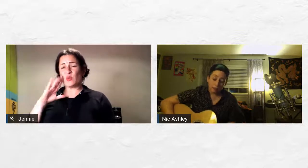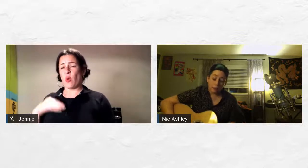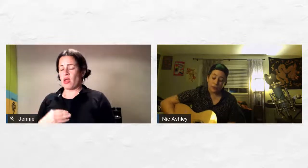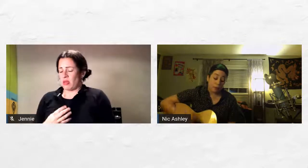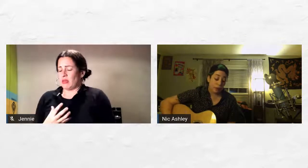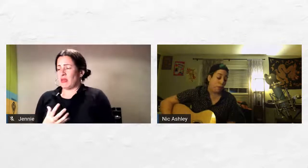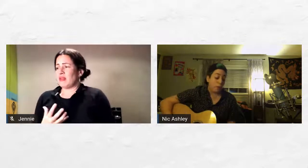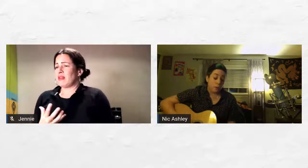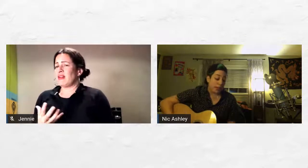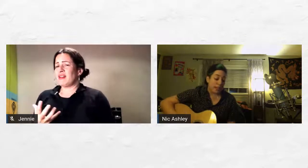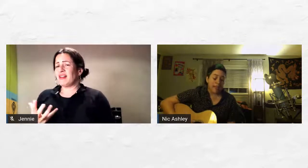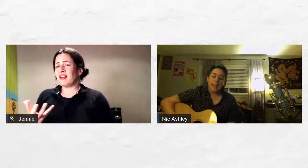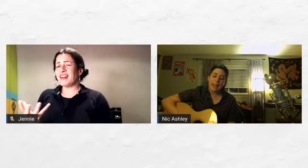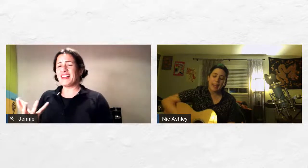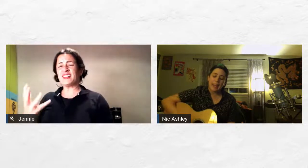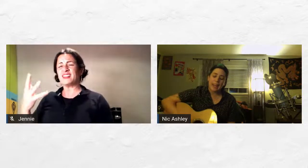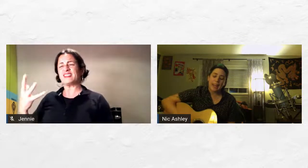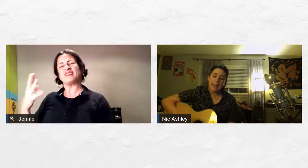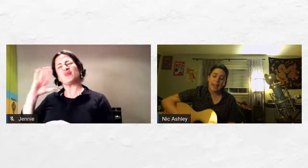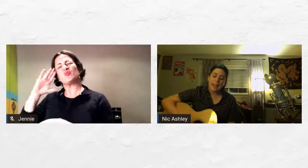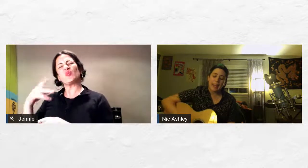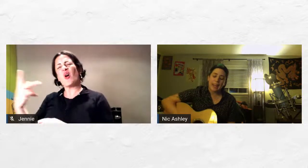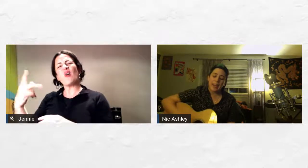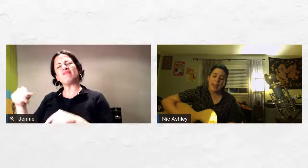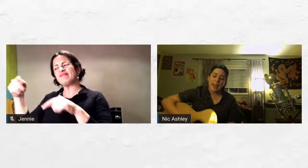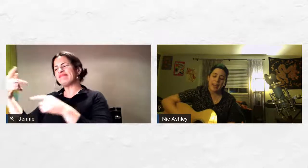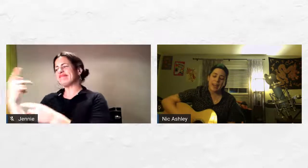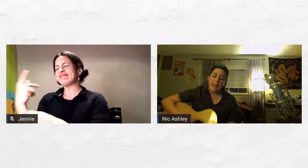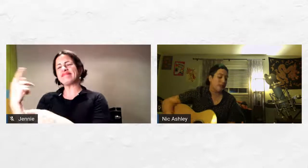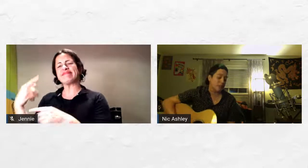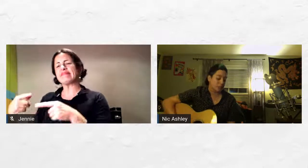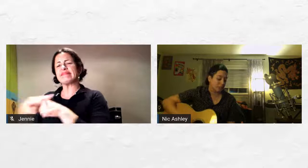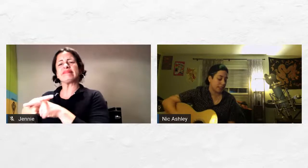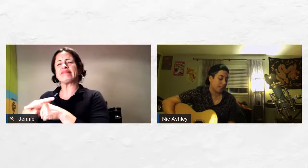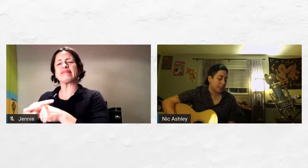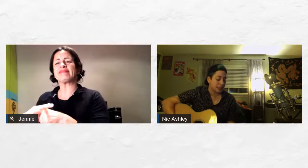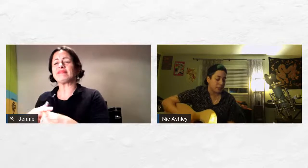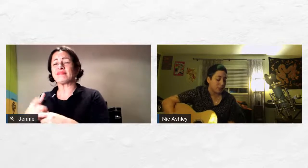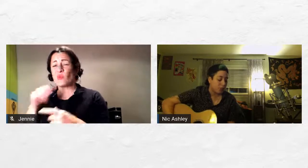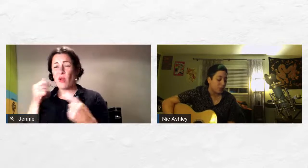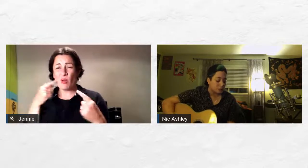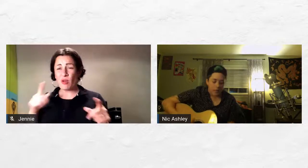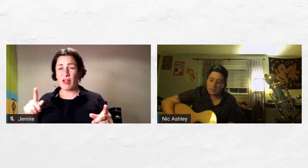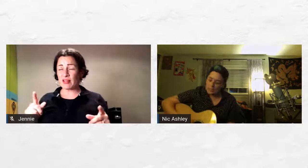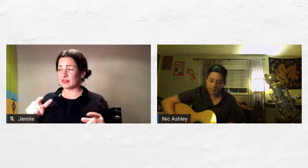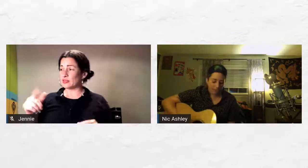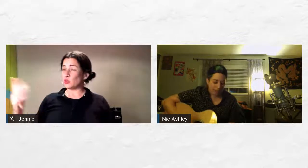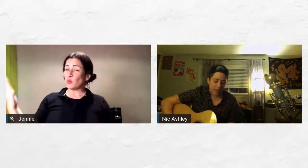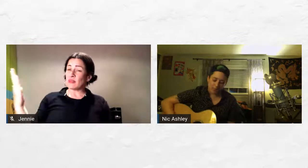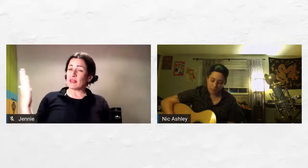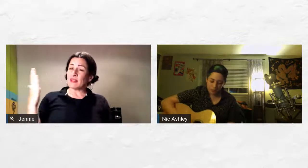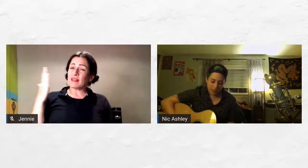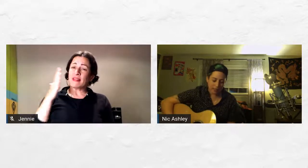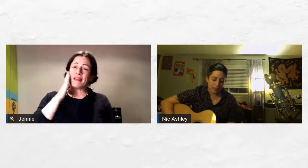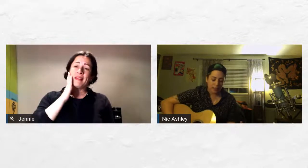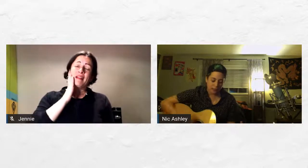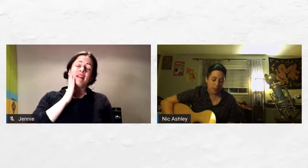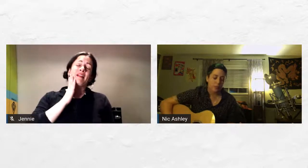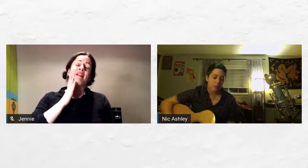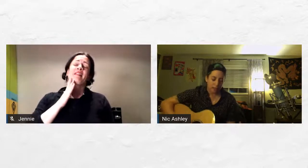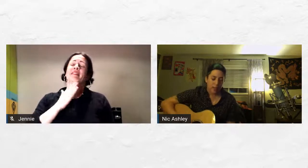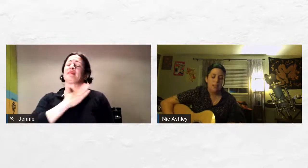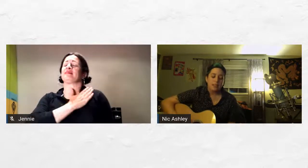be. If you know we can, don't touch me, don't kiss